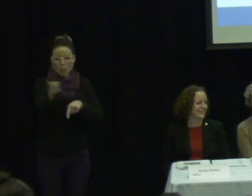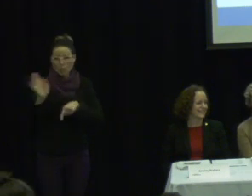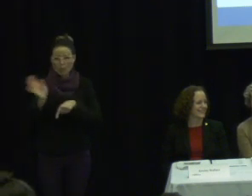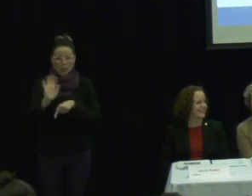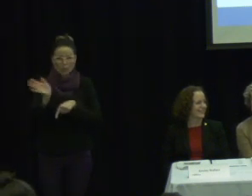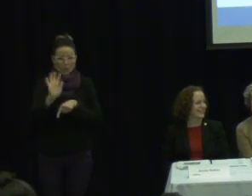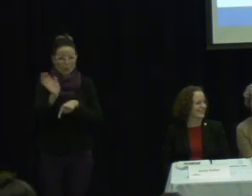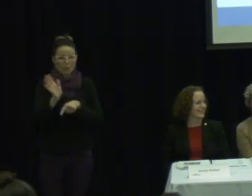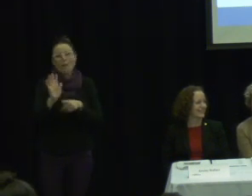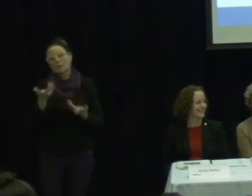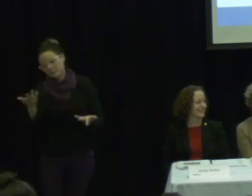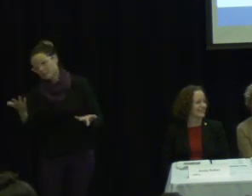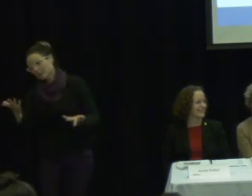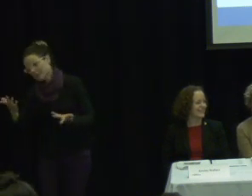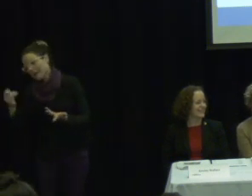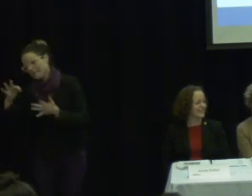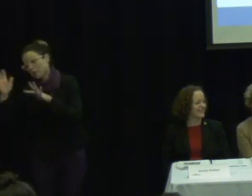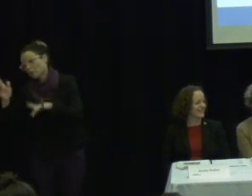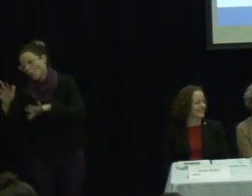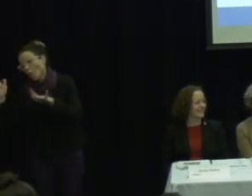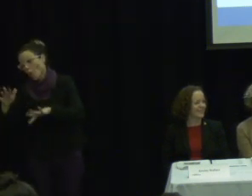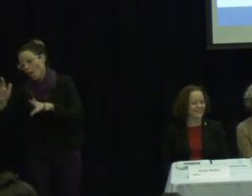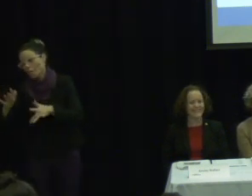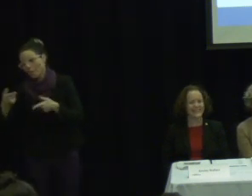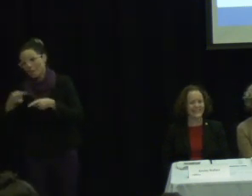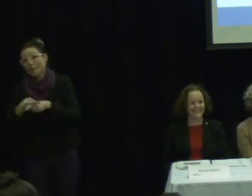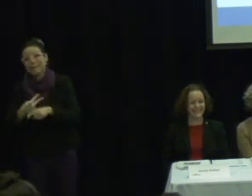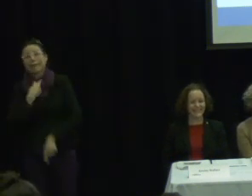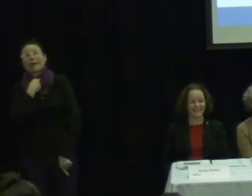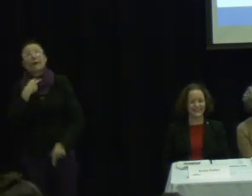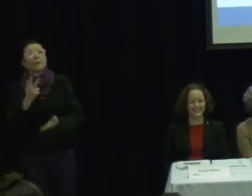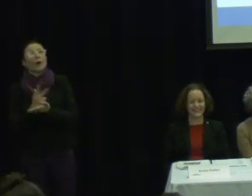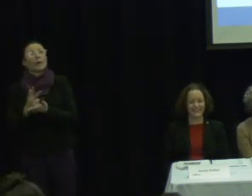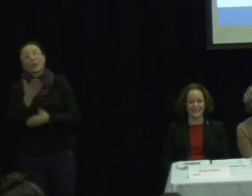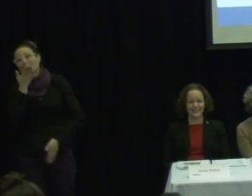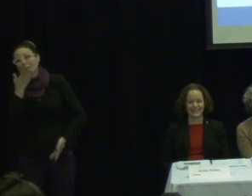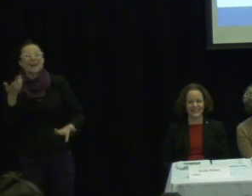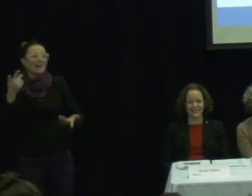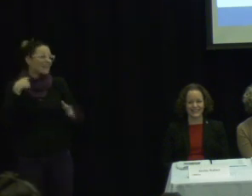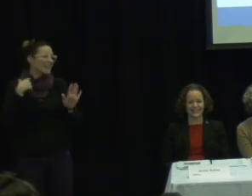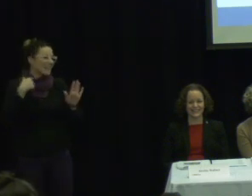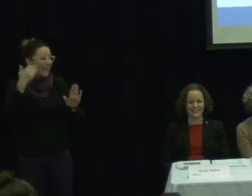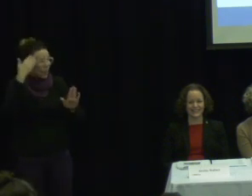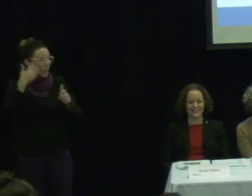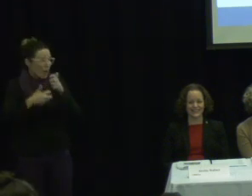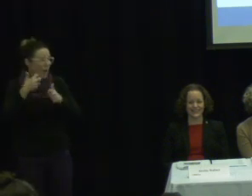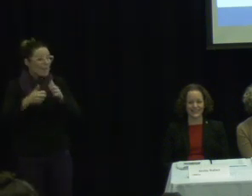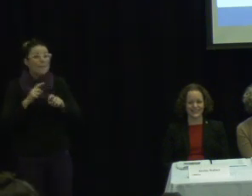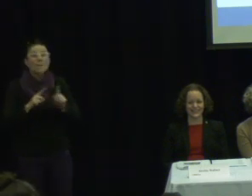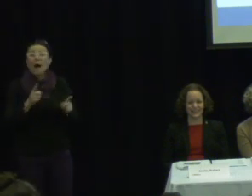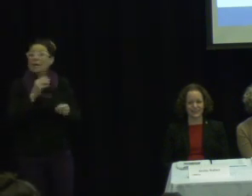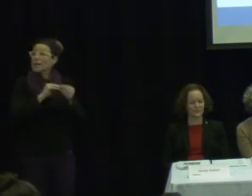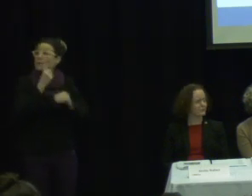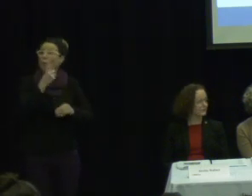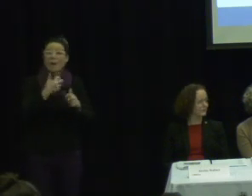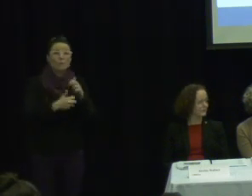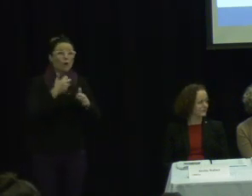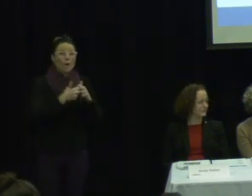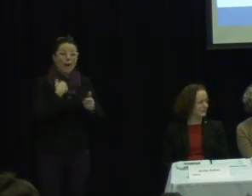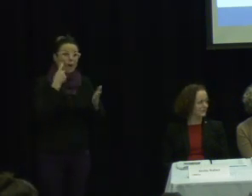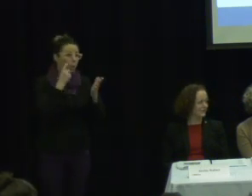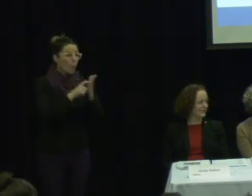storm day, then there's another thing that comes across my, but the number one thing that comes across my email, of course, is issues of parking,